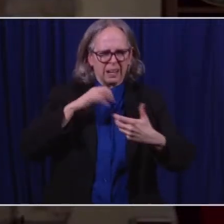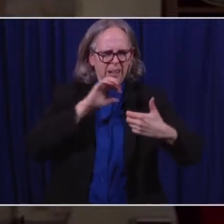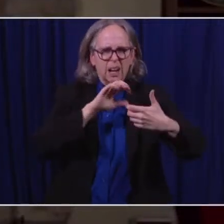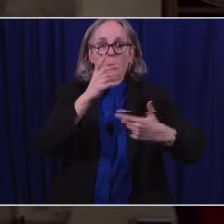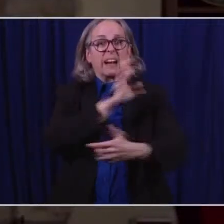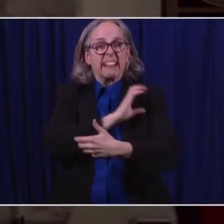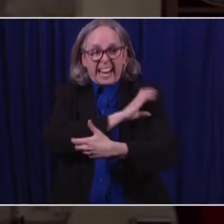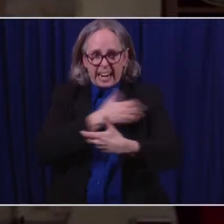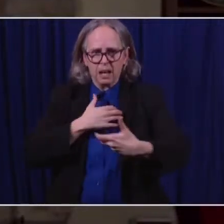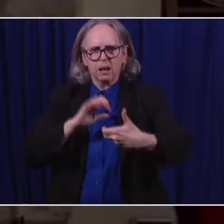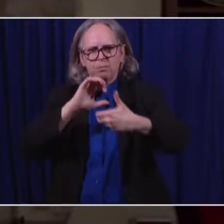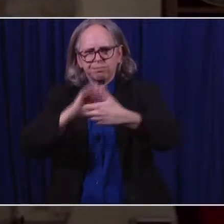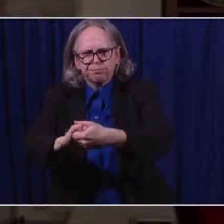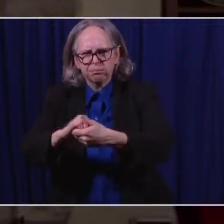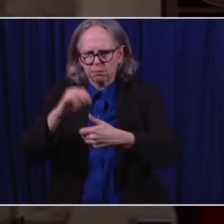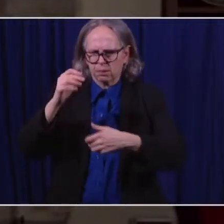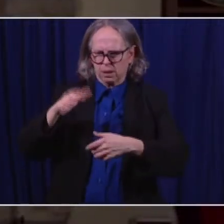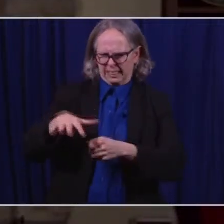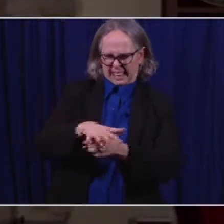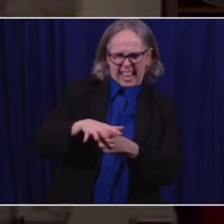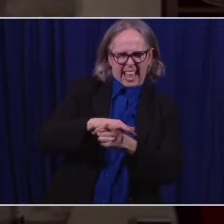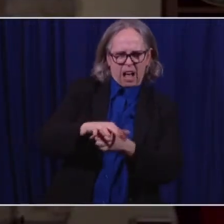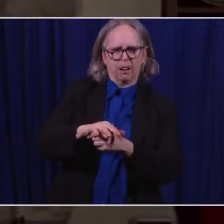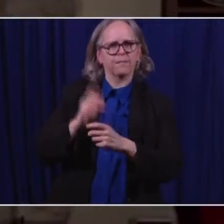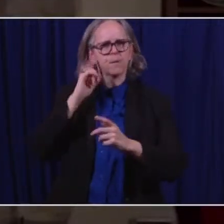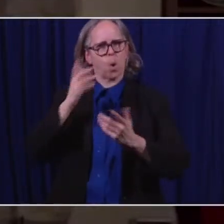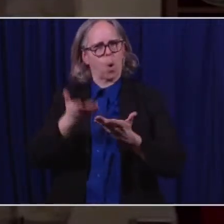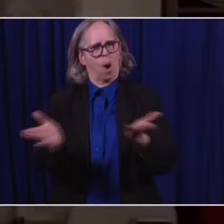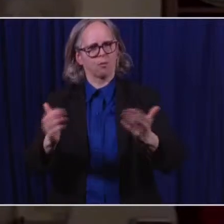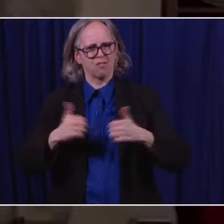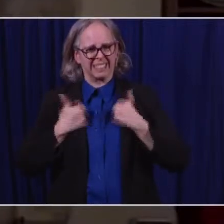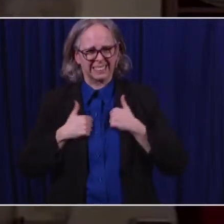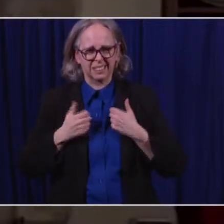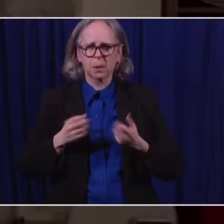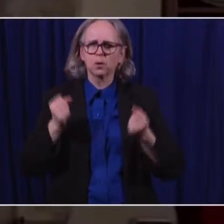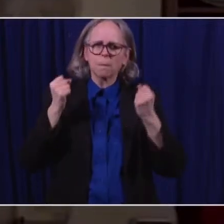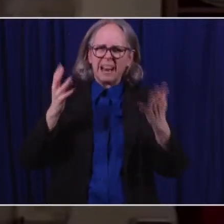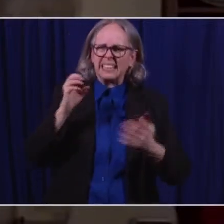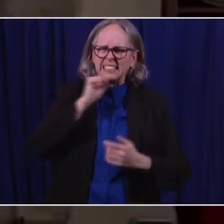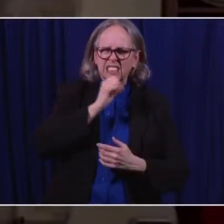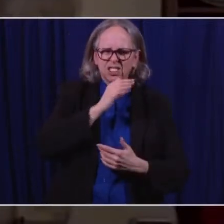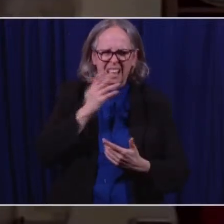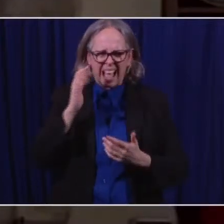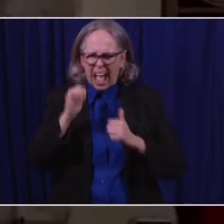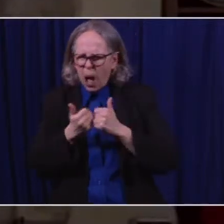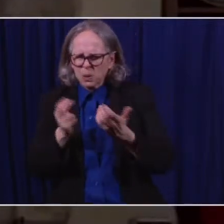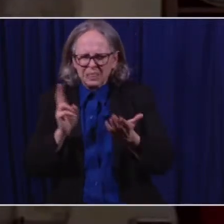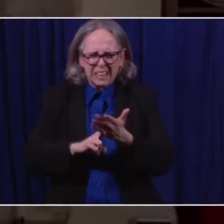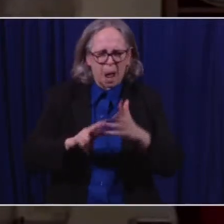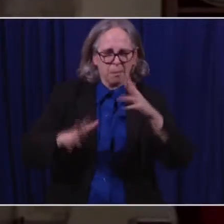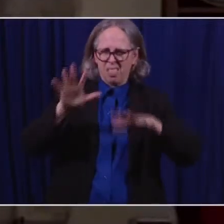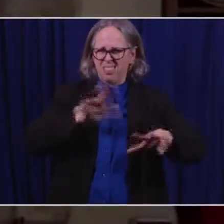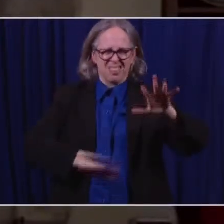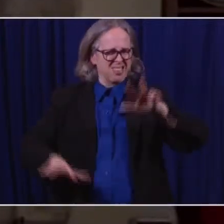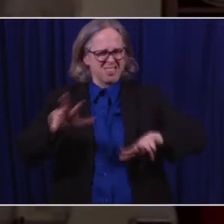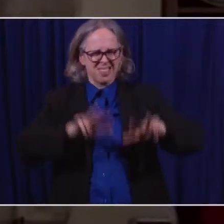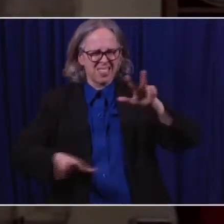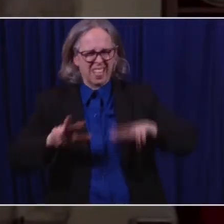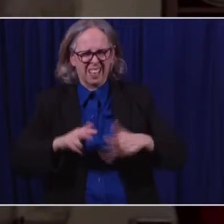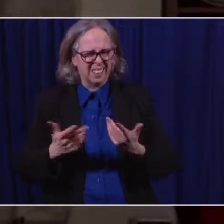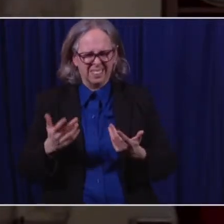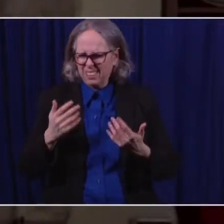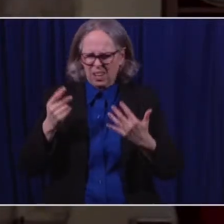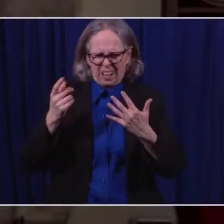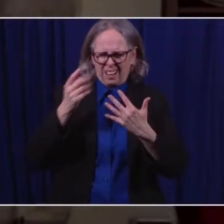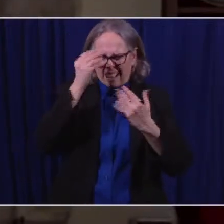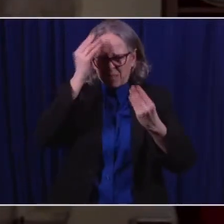navigating the registration process and arranging transportation. In advance of a clinic day, we will provide an